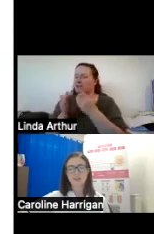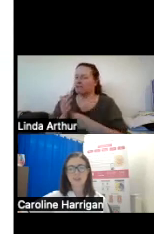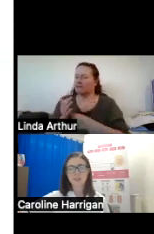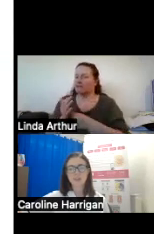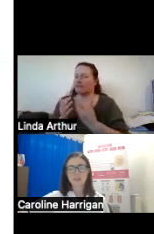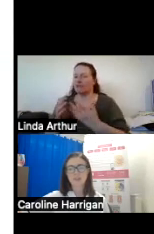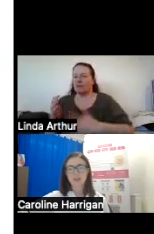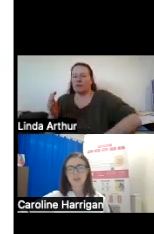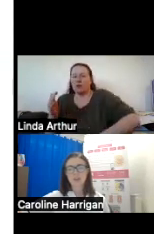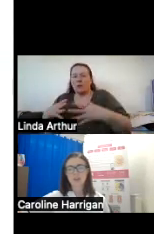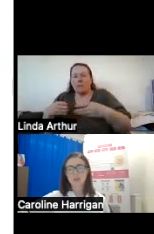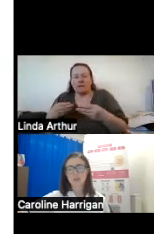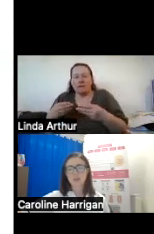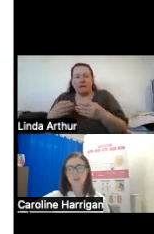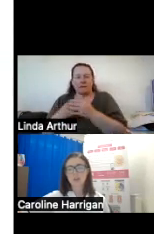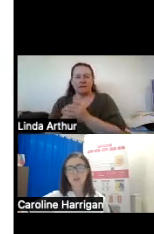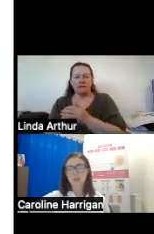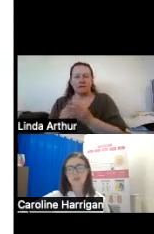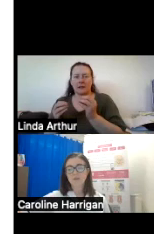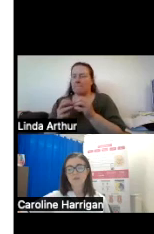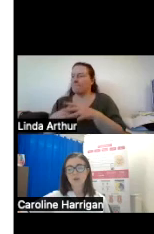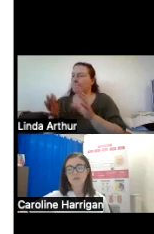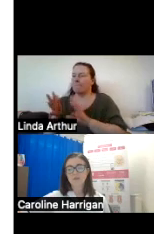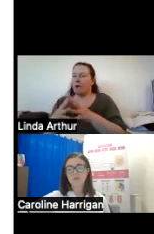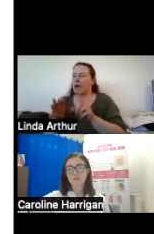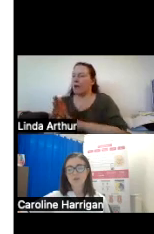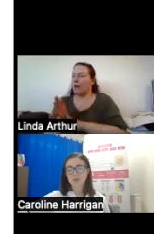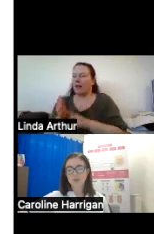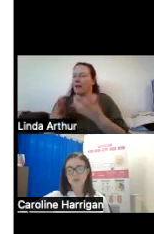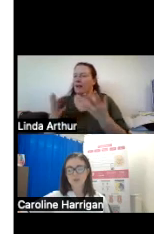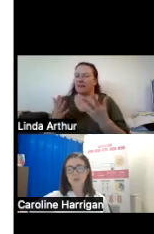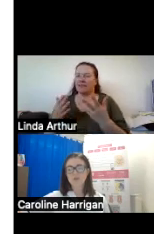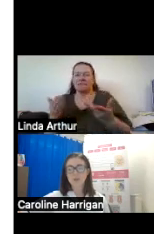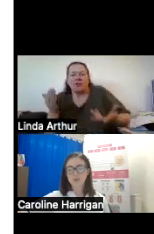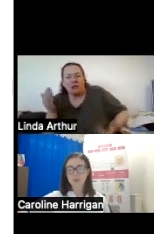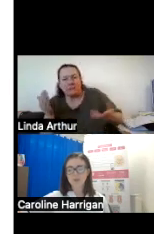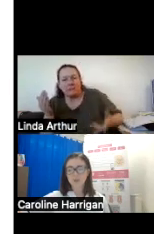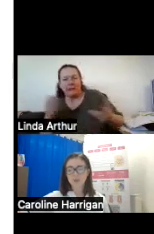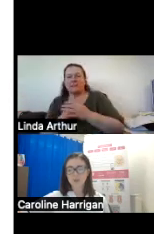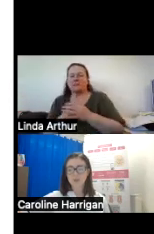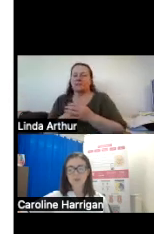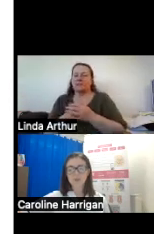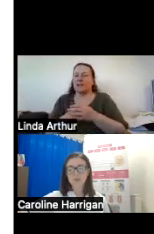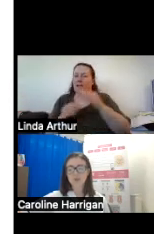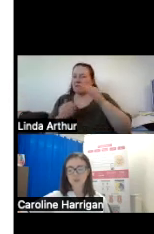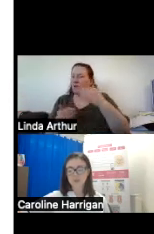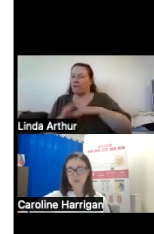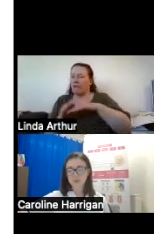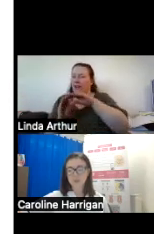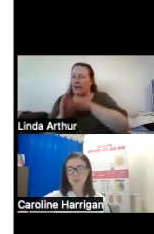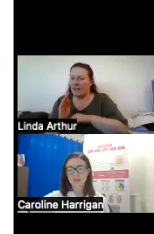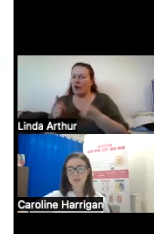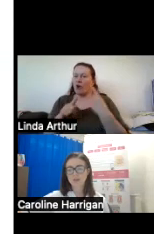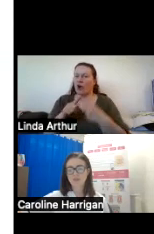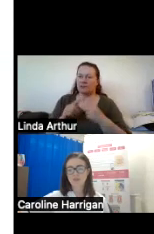split tummy muscles. Bowel-wise, it can be anything from problems with constipation, problems emptying your bowels, like